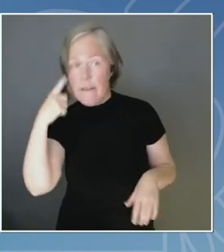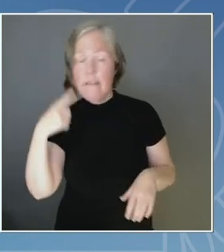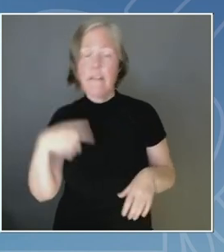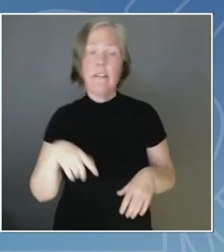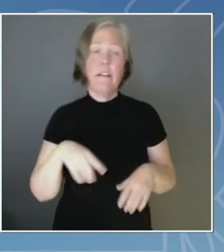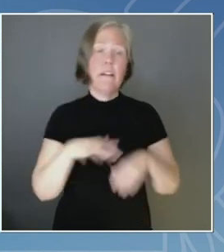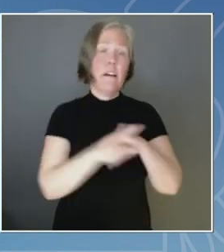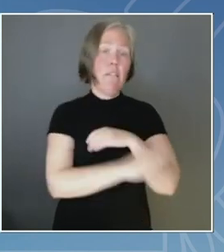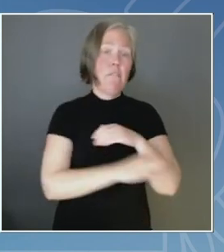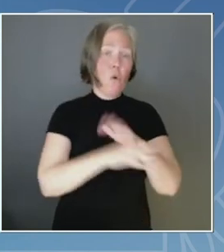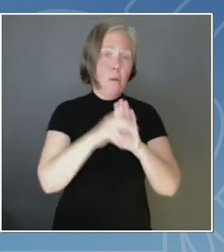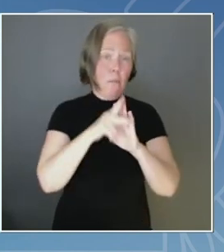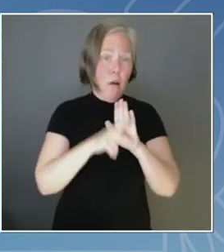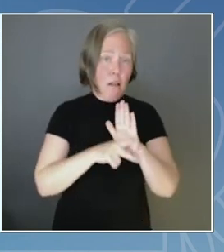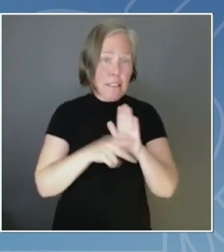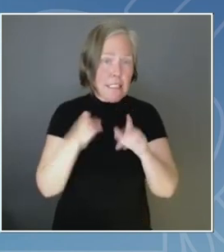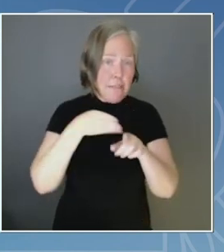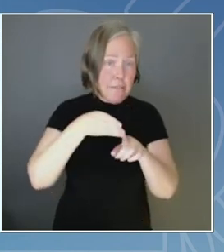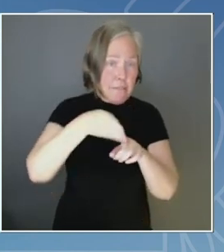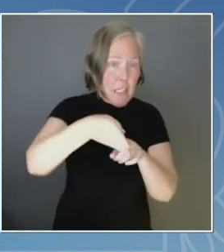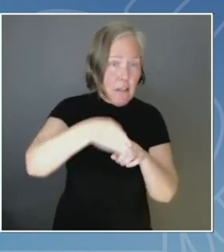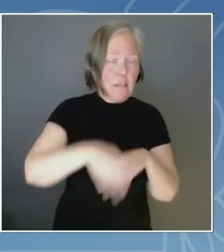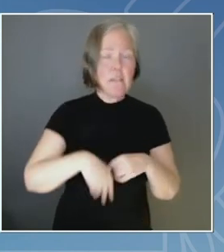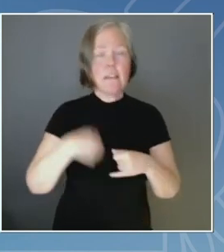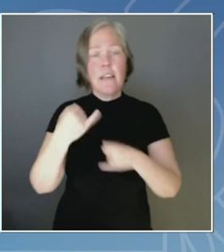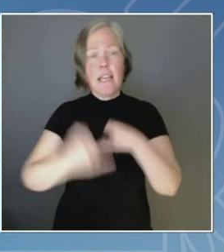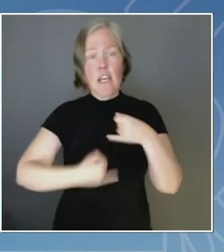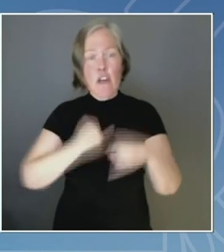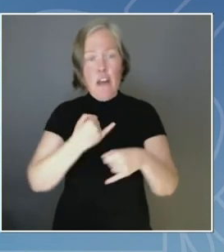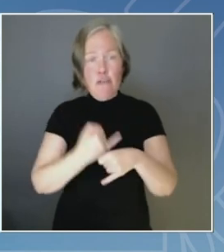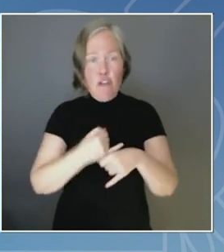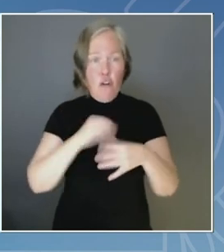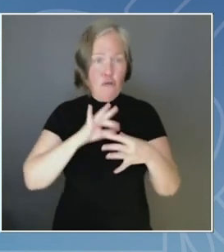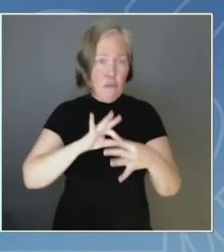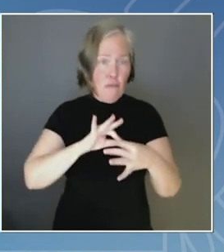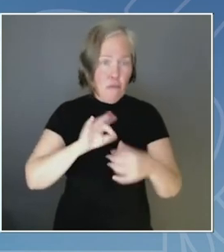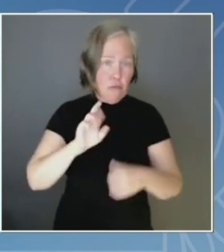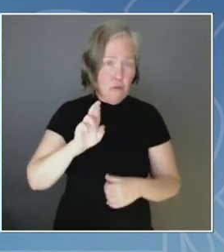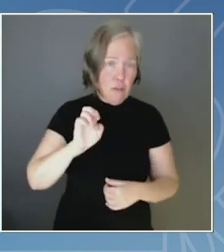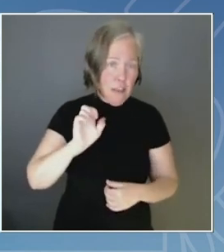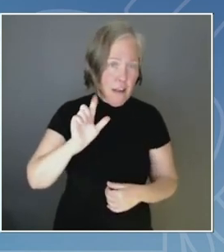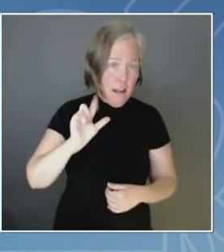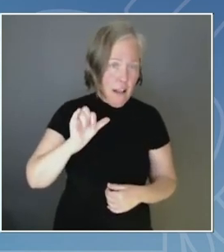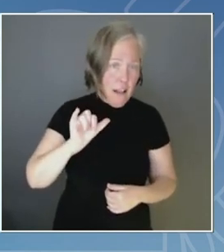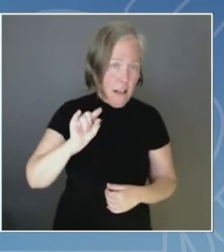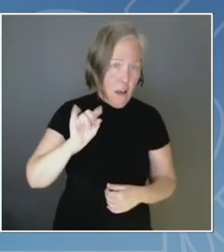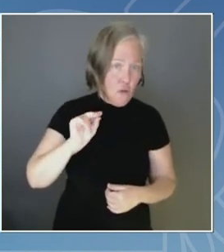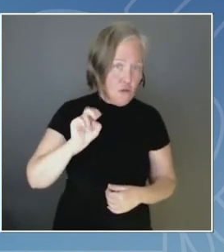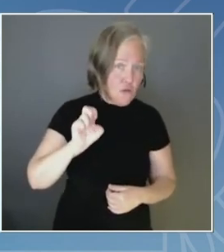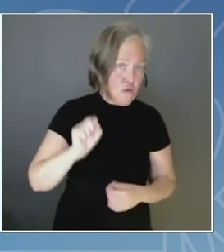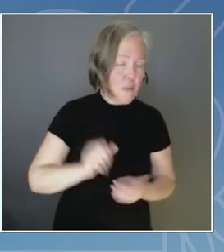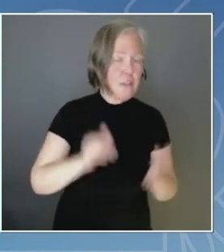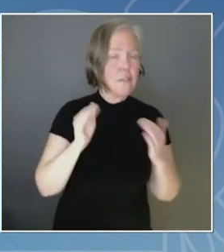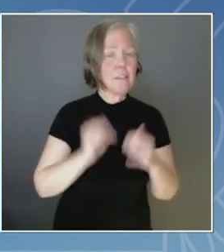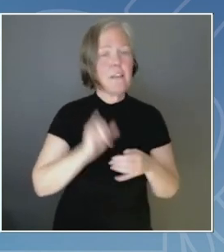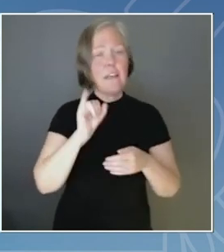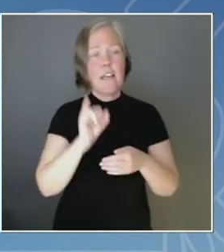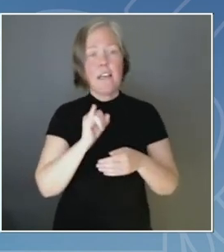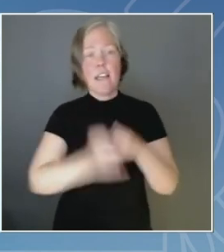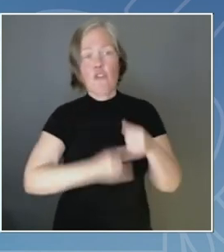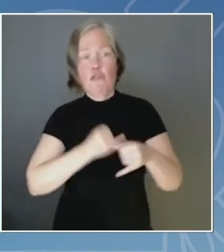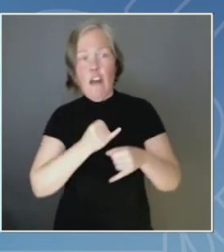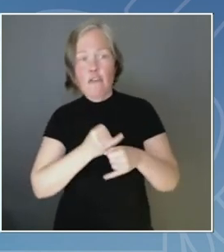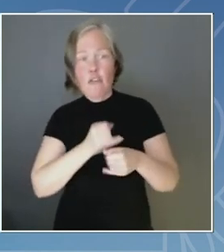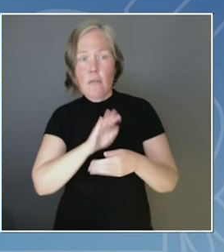foreign policy field or international relations, international business and economics, you're doing